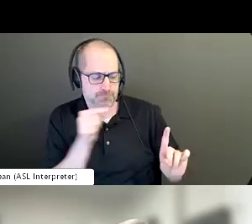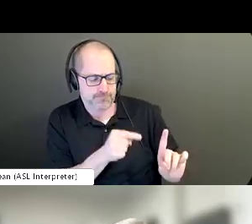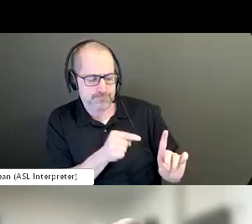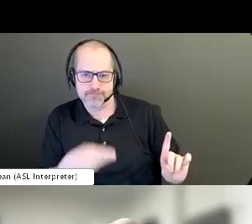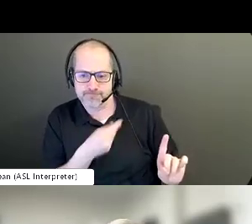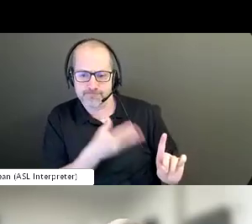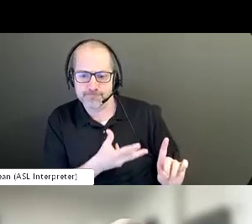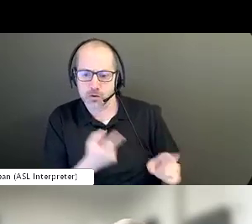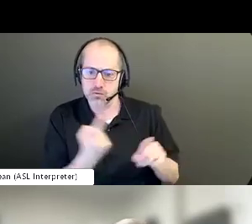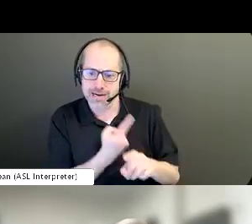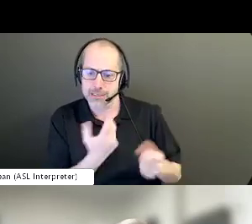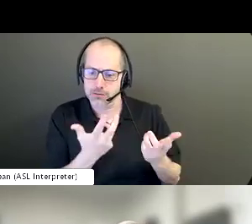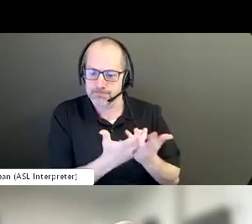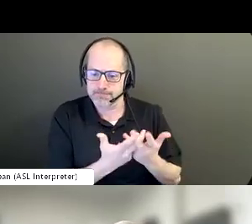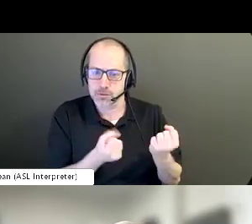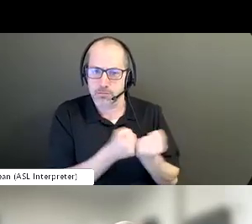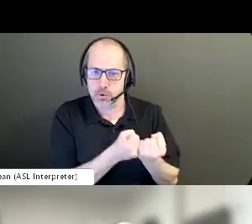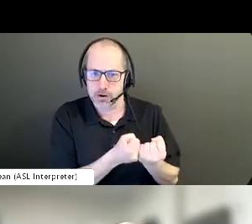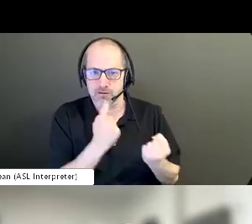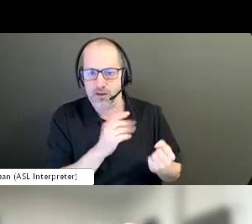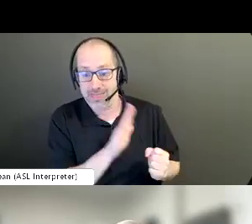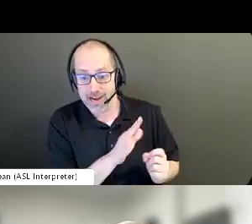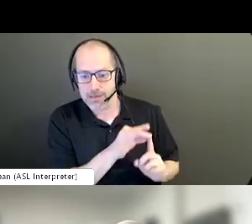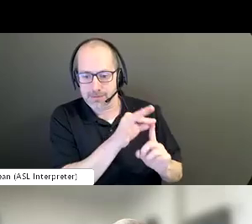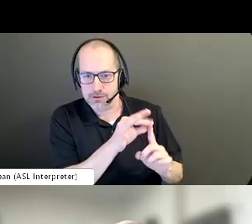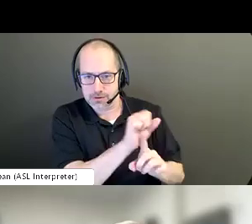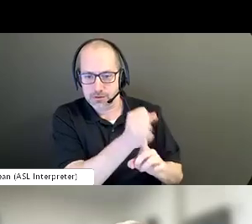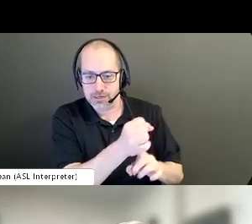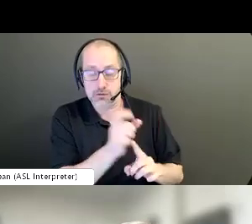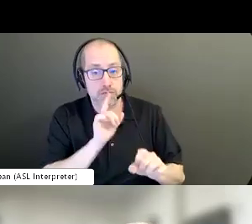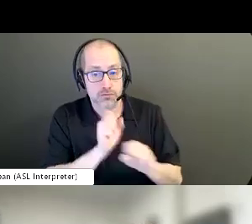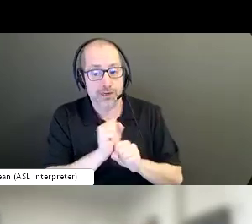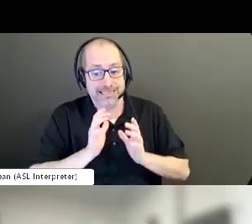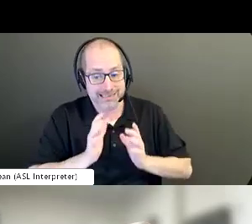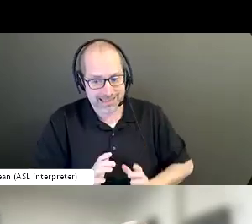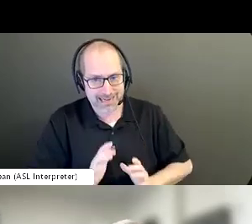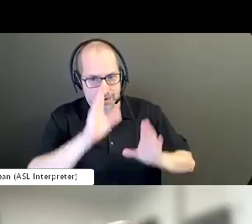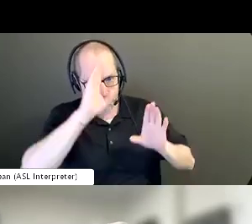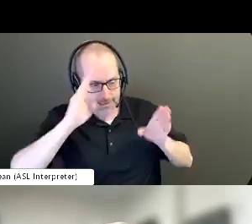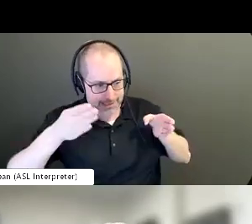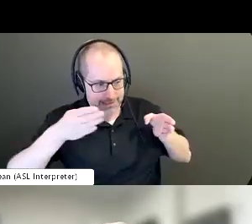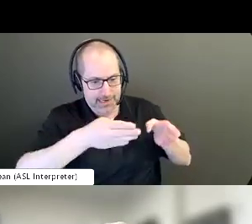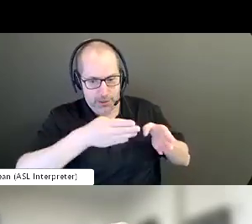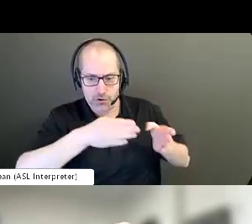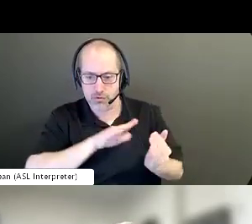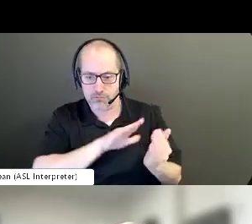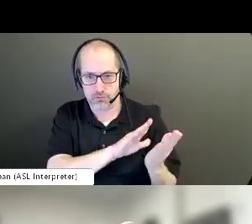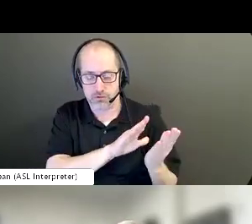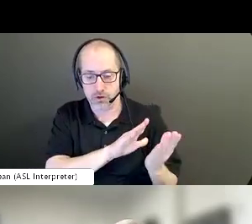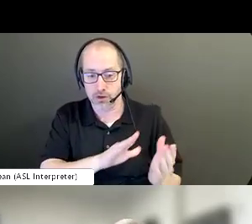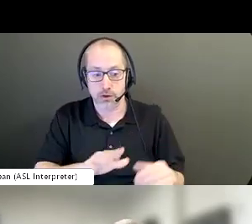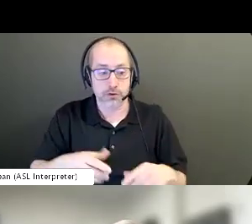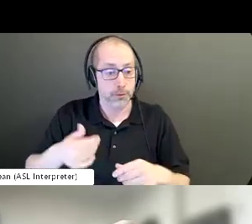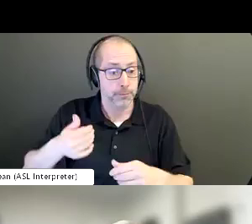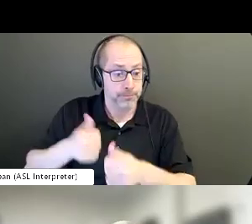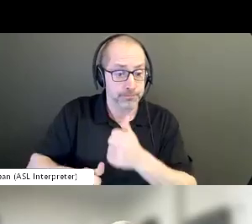fits their unique situation. It really is a client-centered approach. So at AAC, we play a